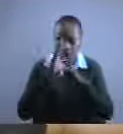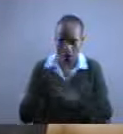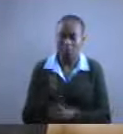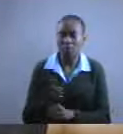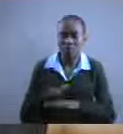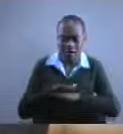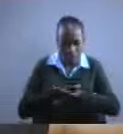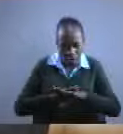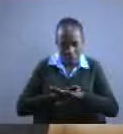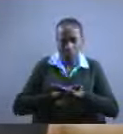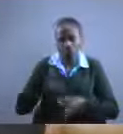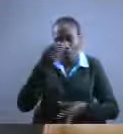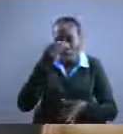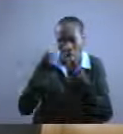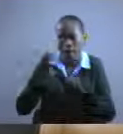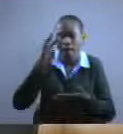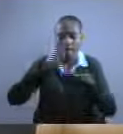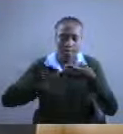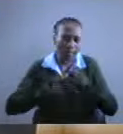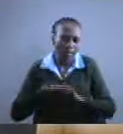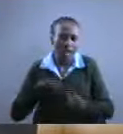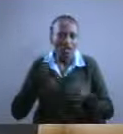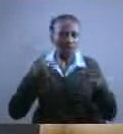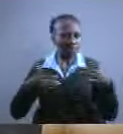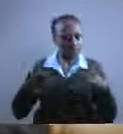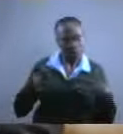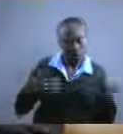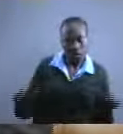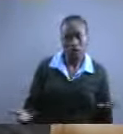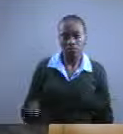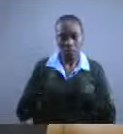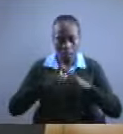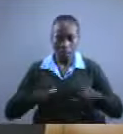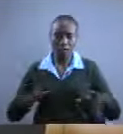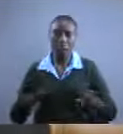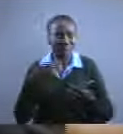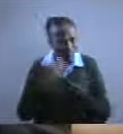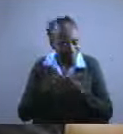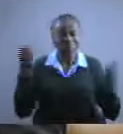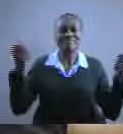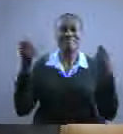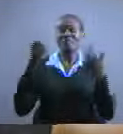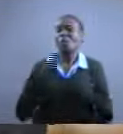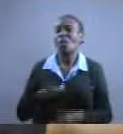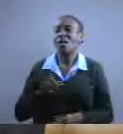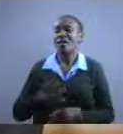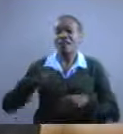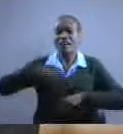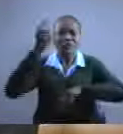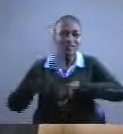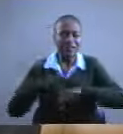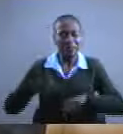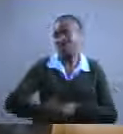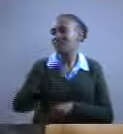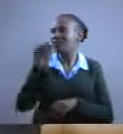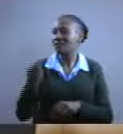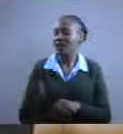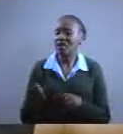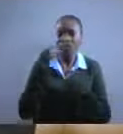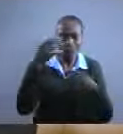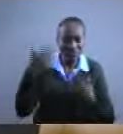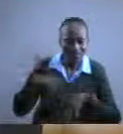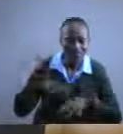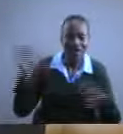learning, which focuses on mathematics and science and the languages. We can celebrate the fact that for the first time in the history of this country, there is an